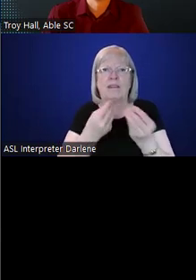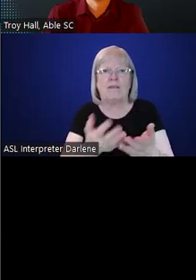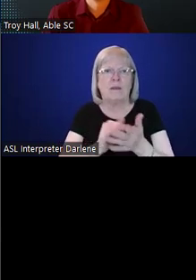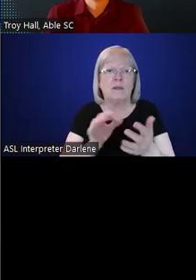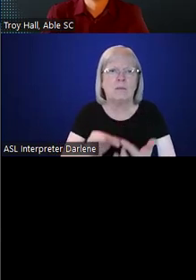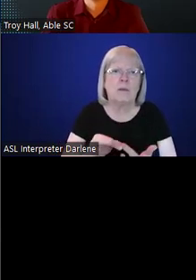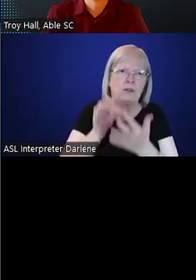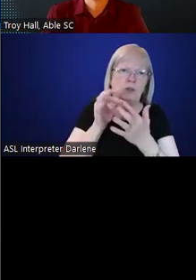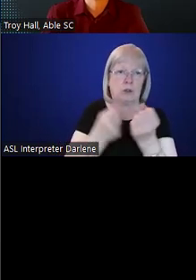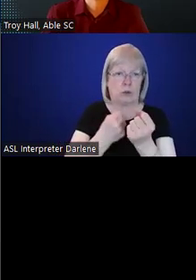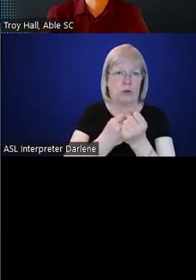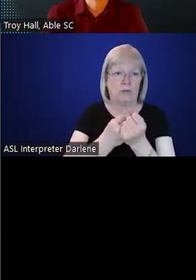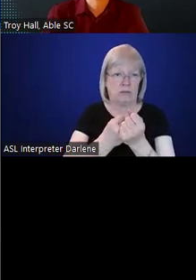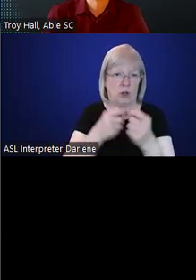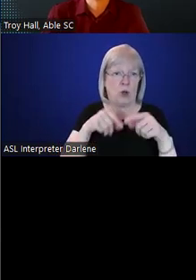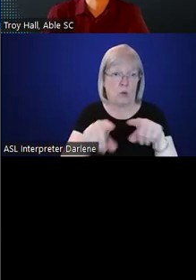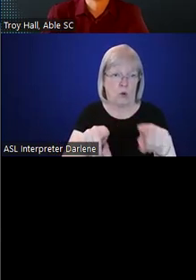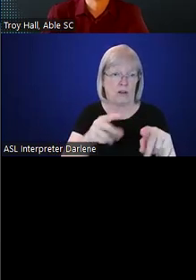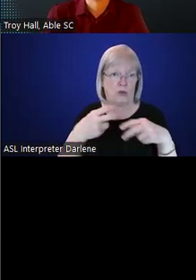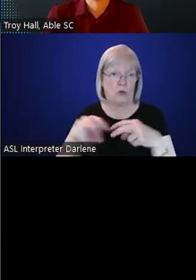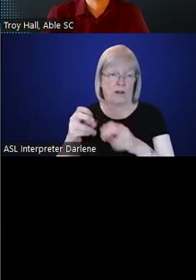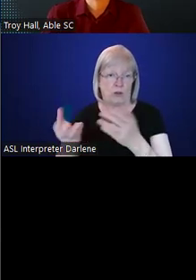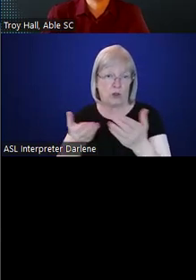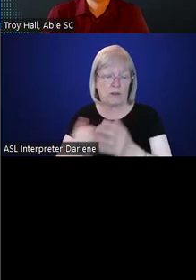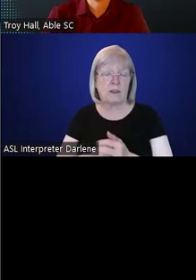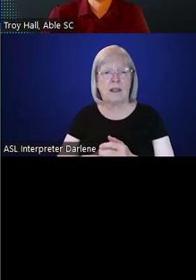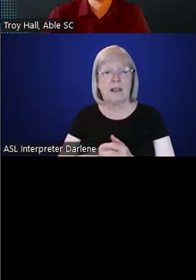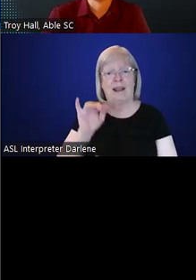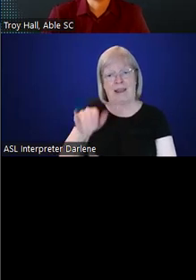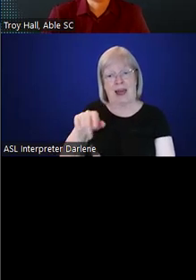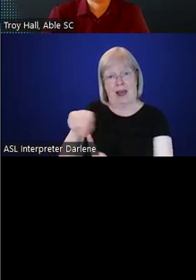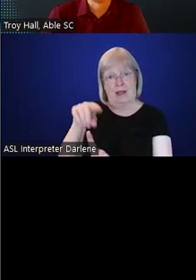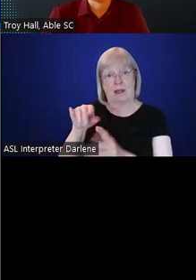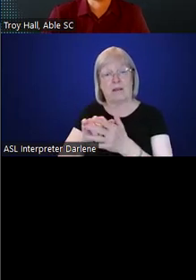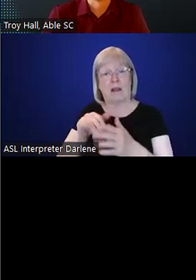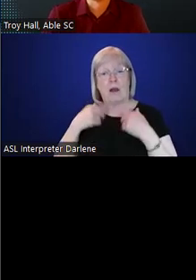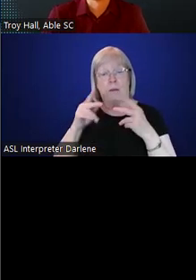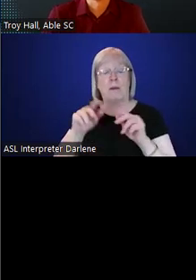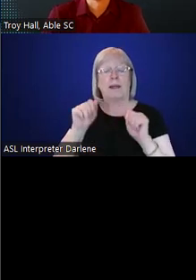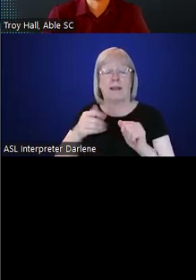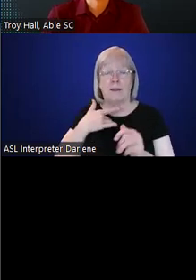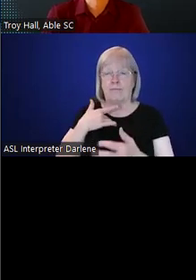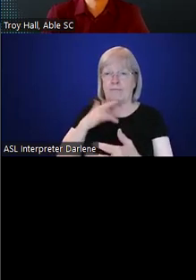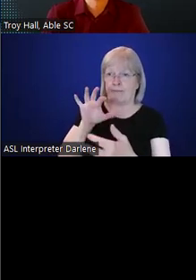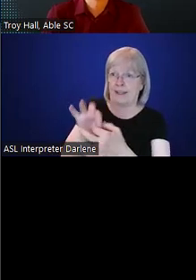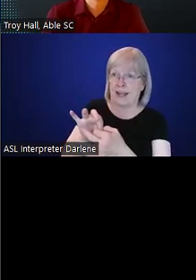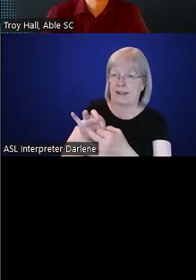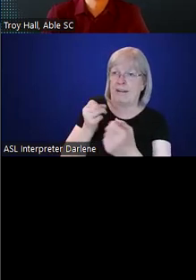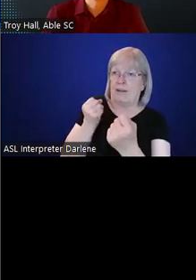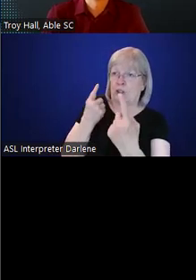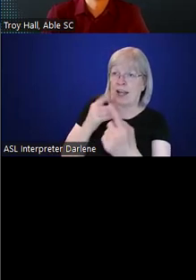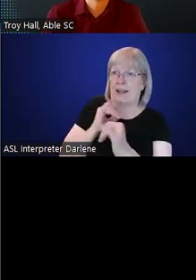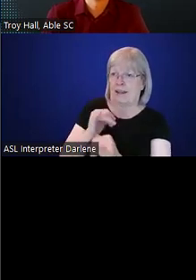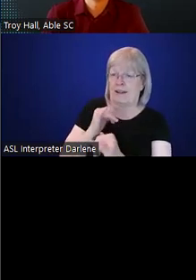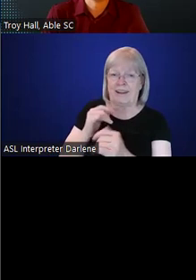services. This is where young people can connect, understand what people are going through, right? It's kind of the difference